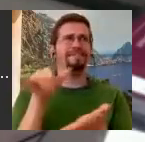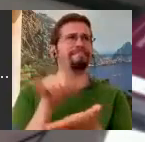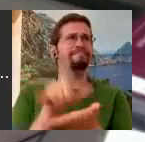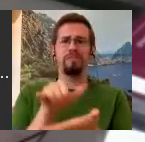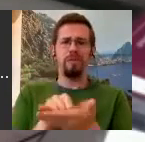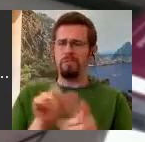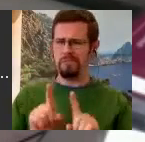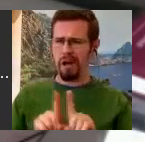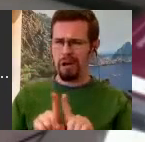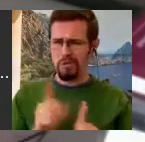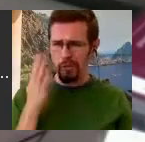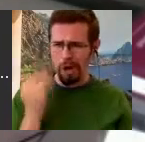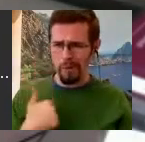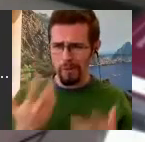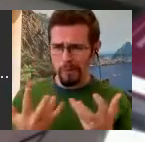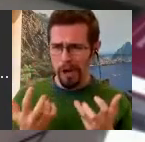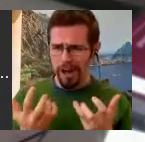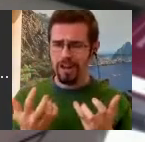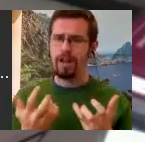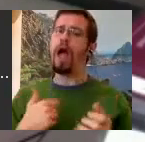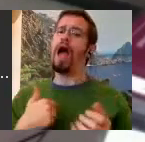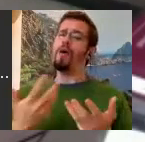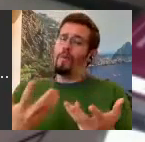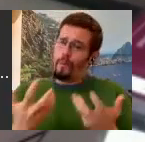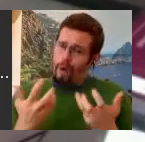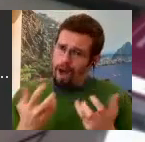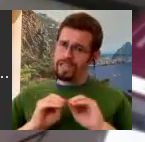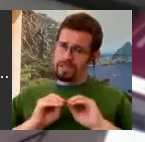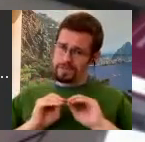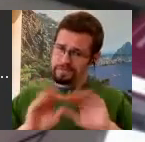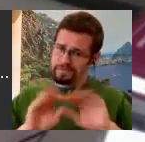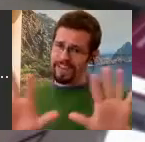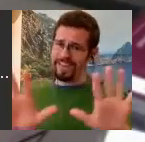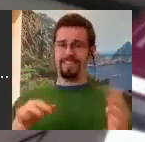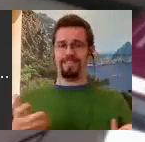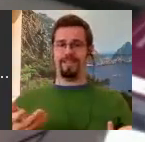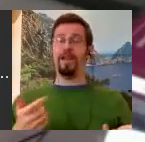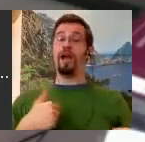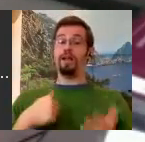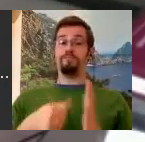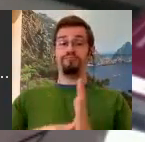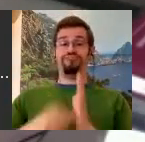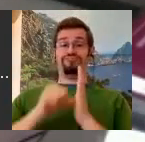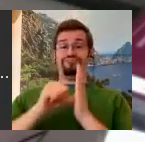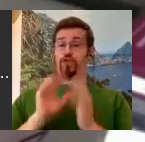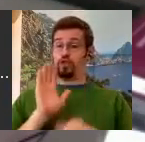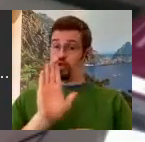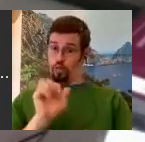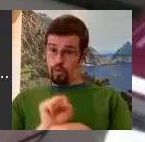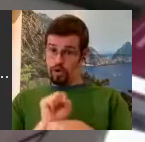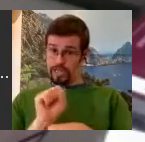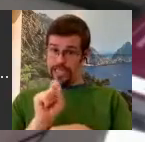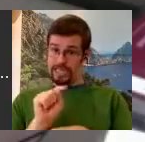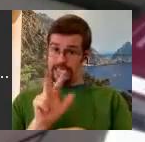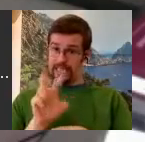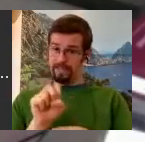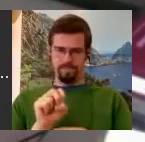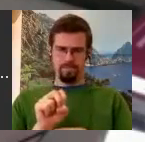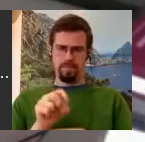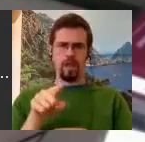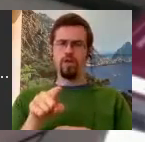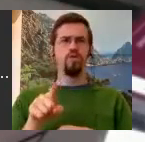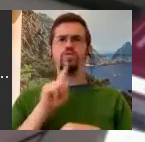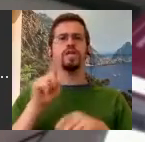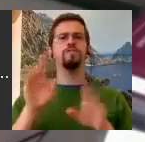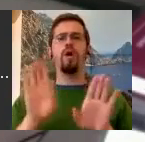I don't want to. I want it to spread. And what I'm impressed about your work, Steve, is how open you are. I really love